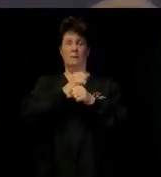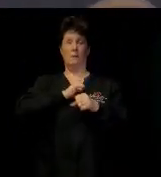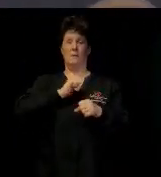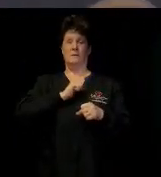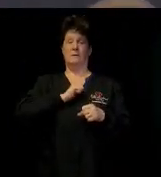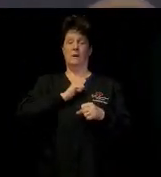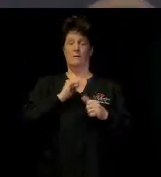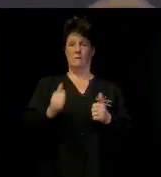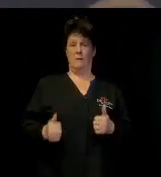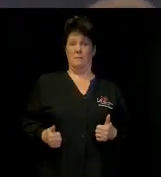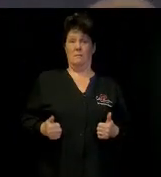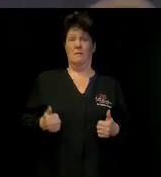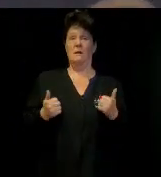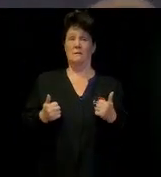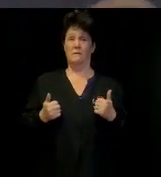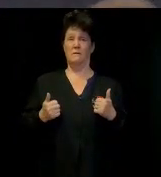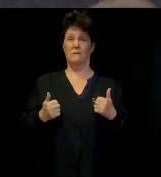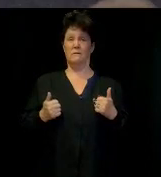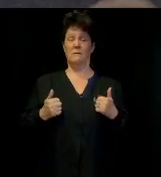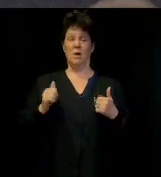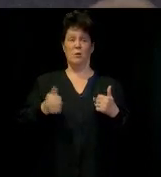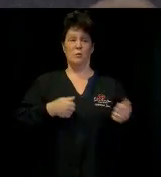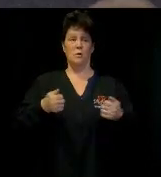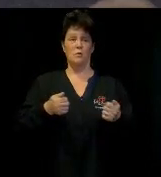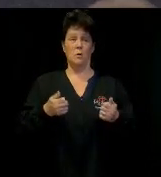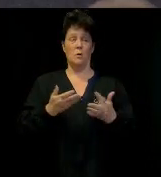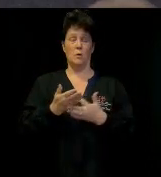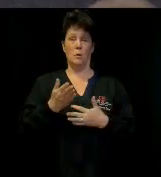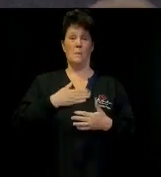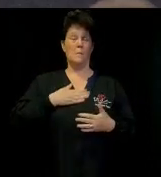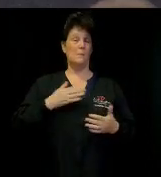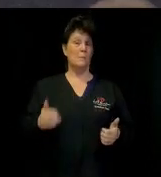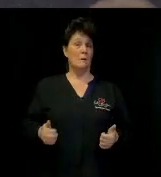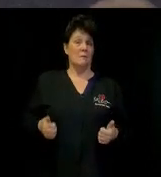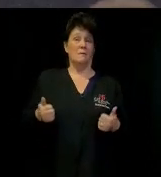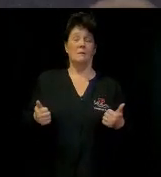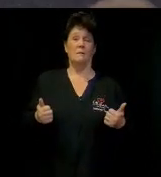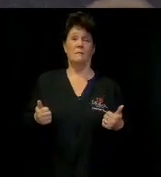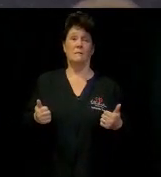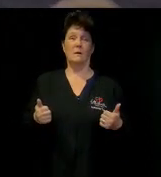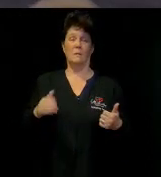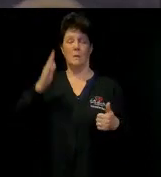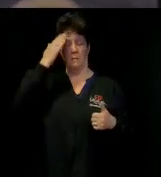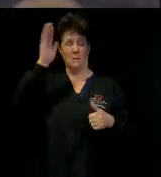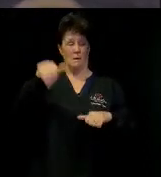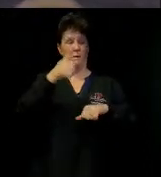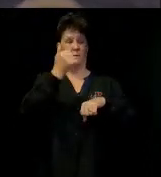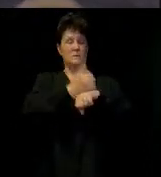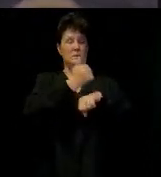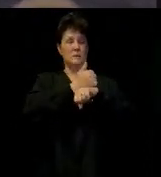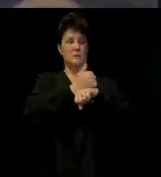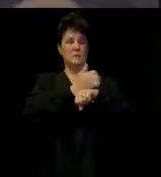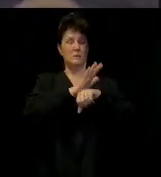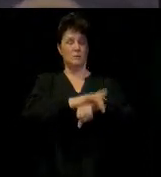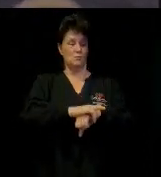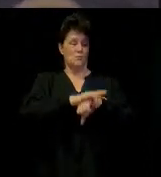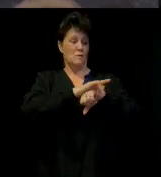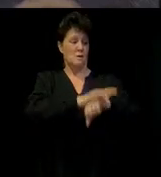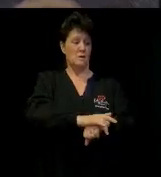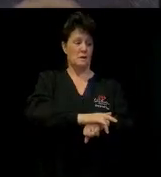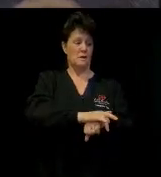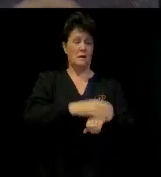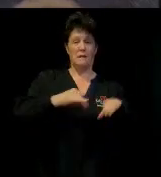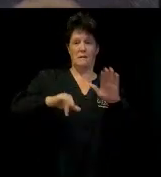by in our lives. The mindset of the believer comes from and is rooted in the